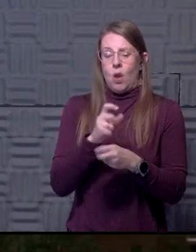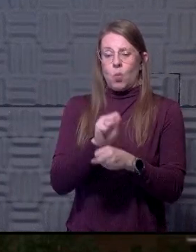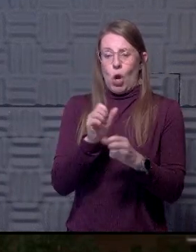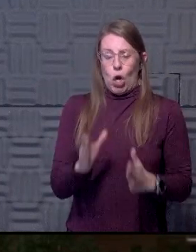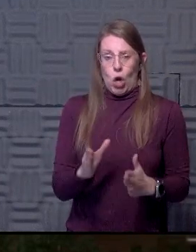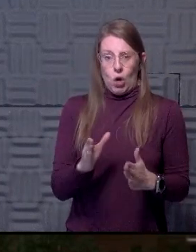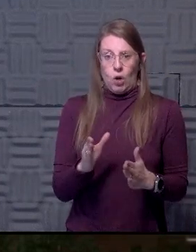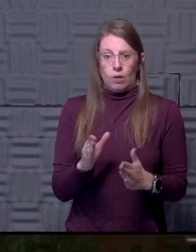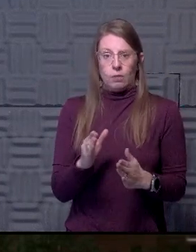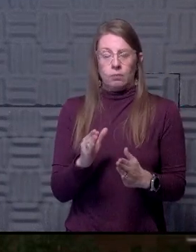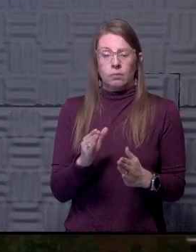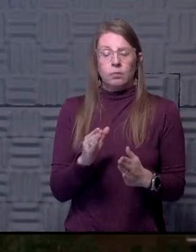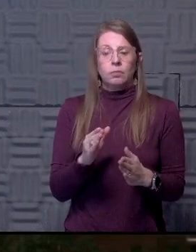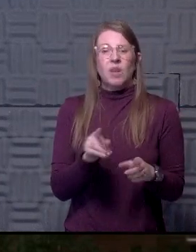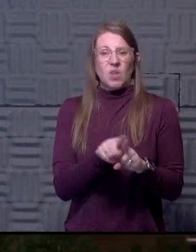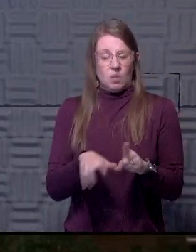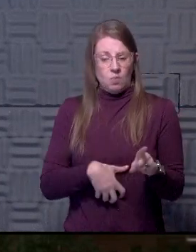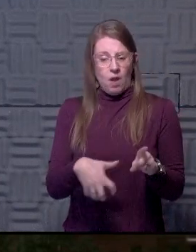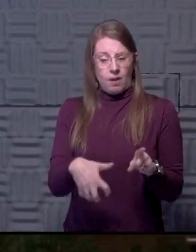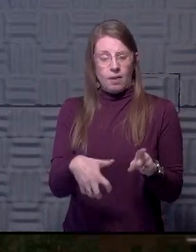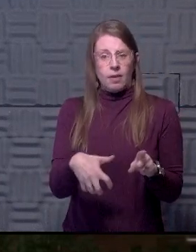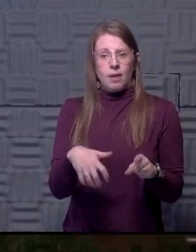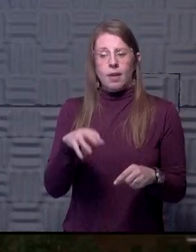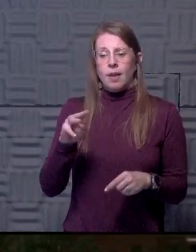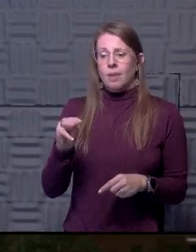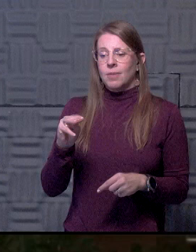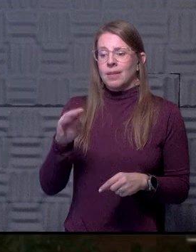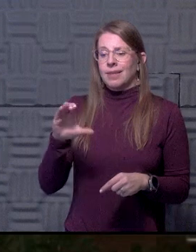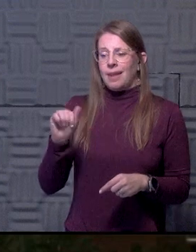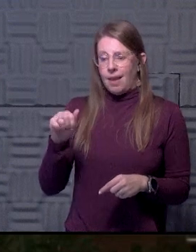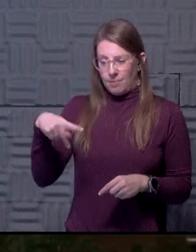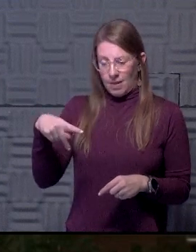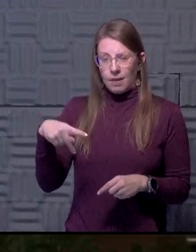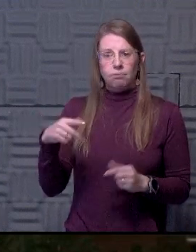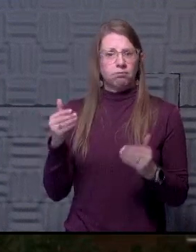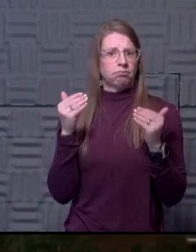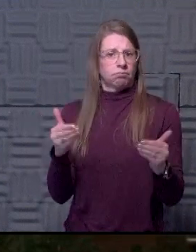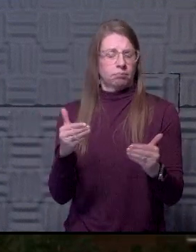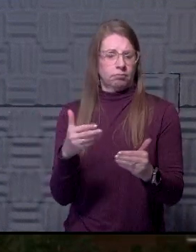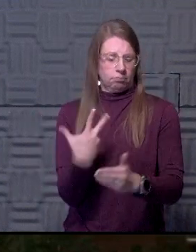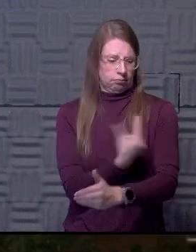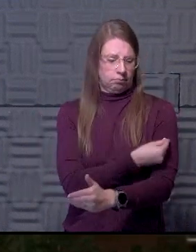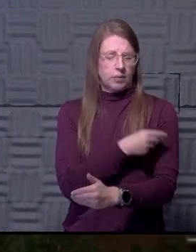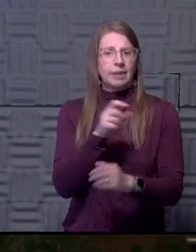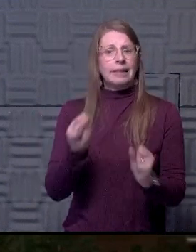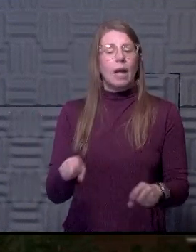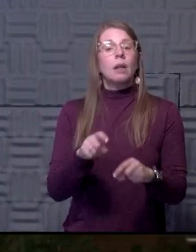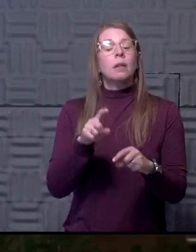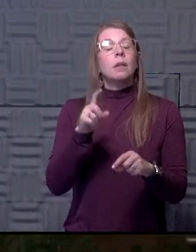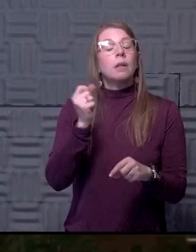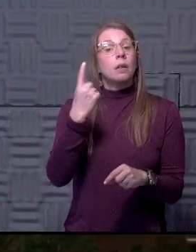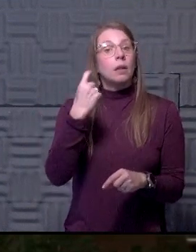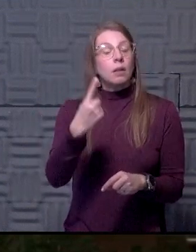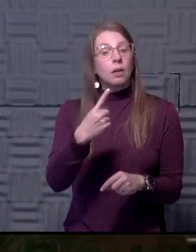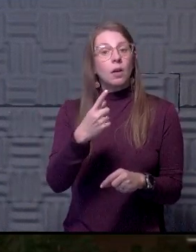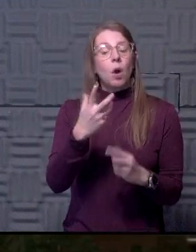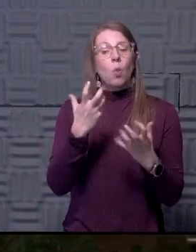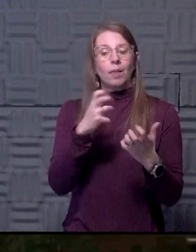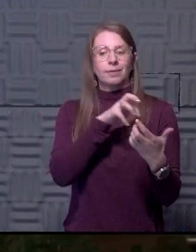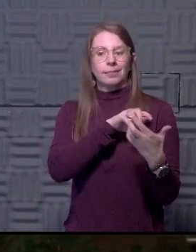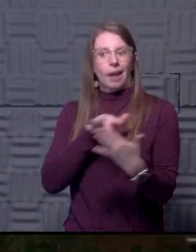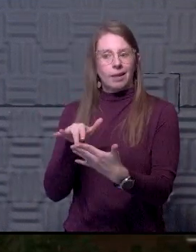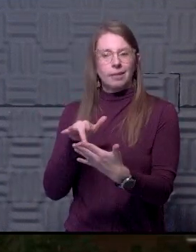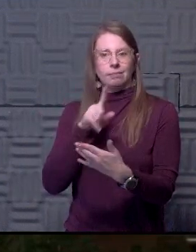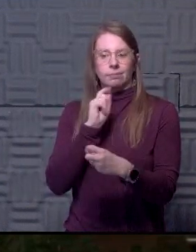pregnant, the recommendation from ACIP is that it's okay for you to get the vaccine. However, obviously, we would prefer to do those studies, and